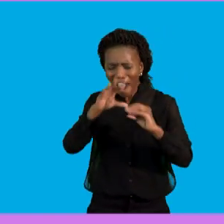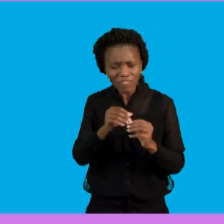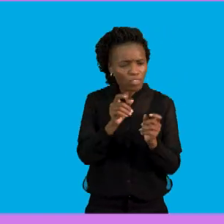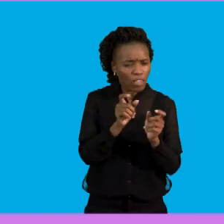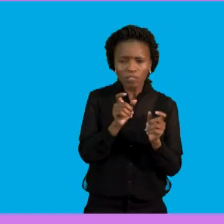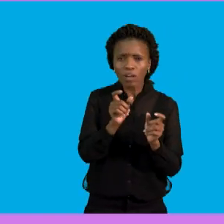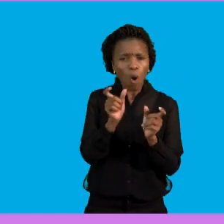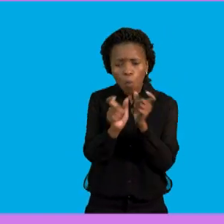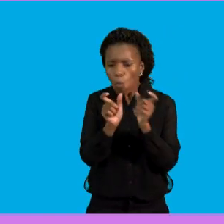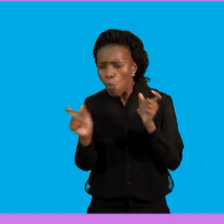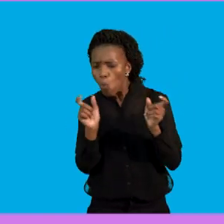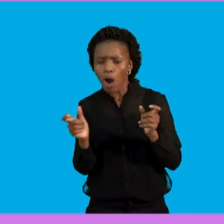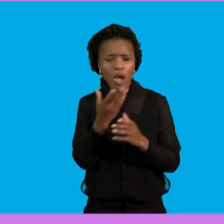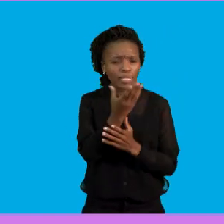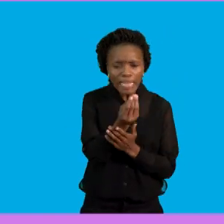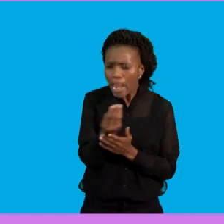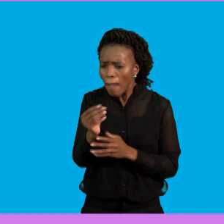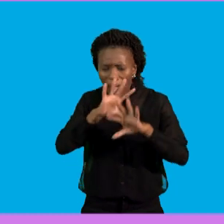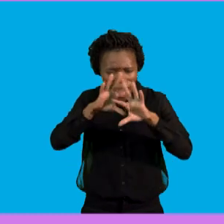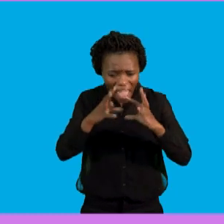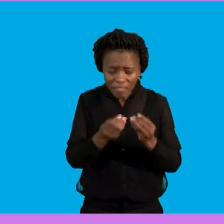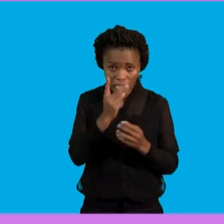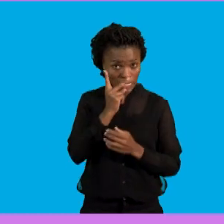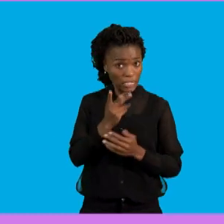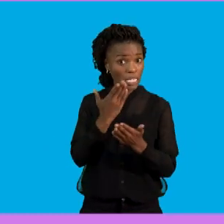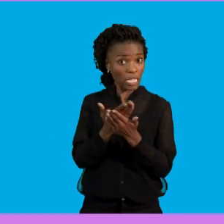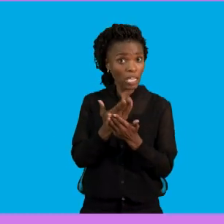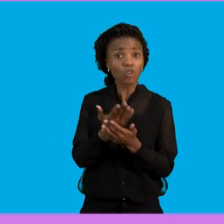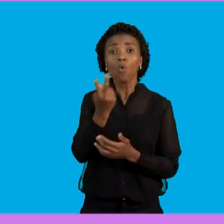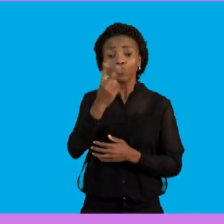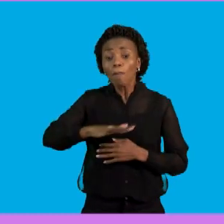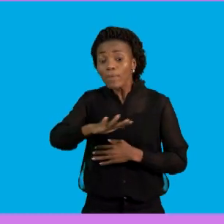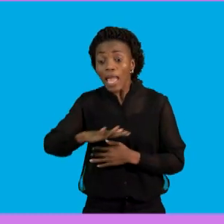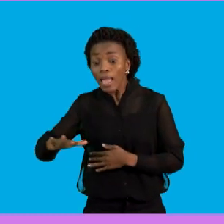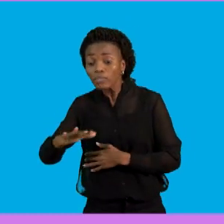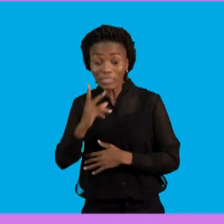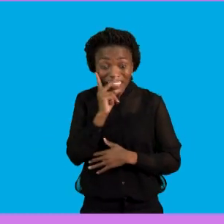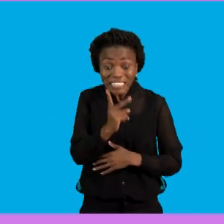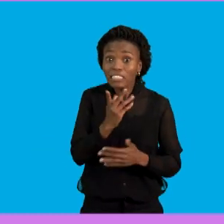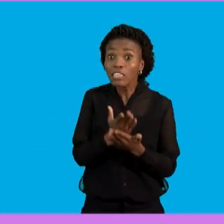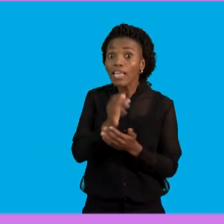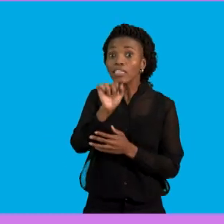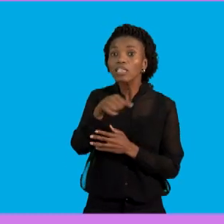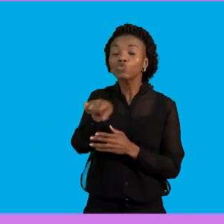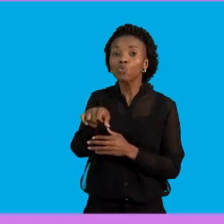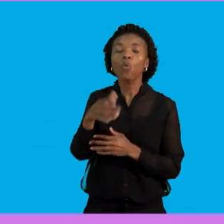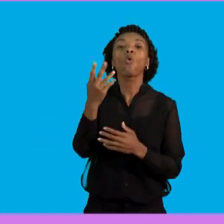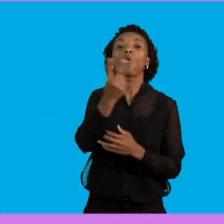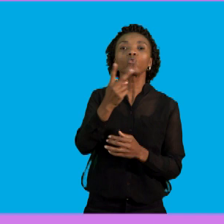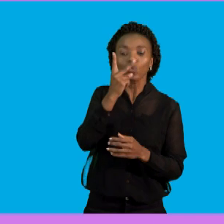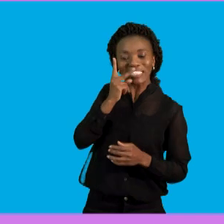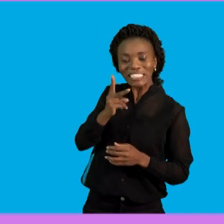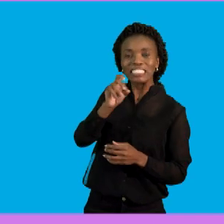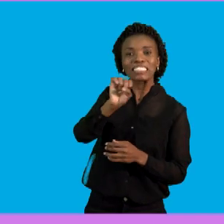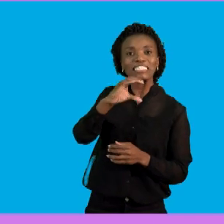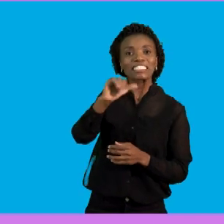visible, all the locations are visible to you, and also you must check if the scale is given. Then if